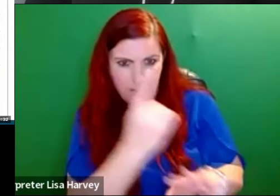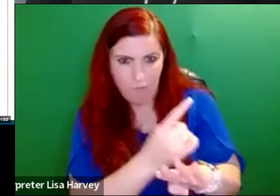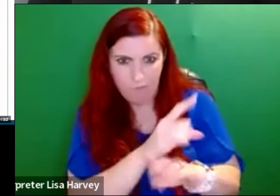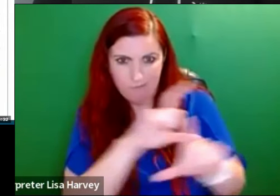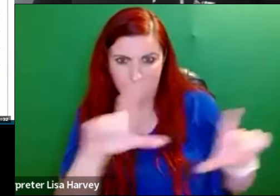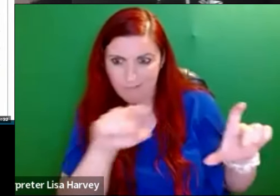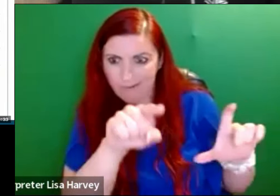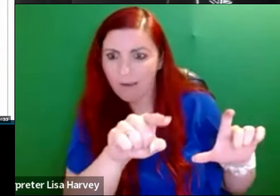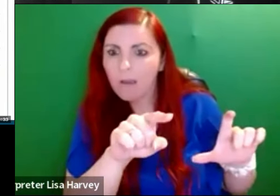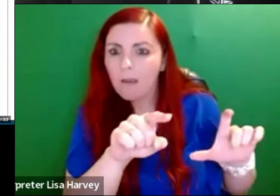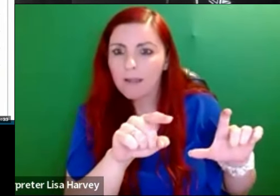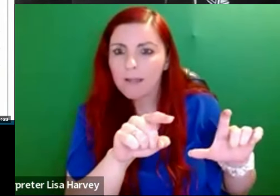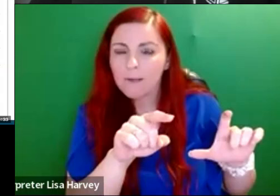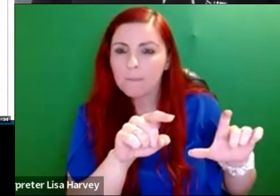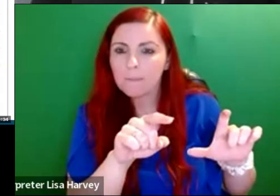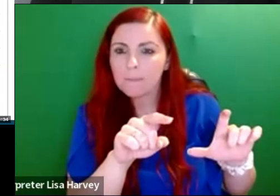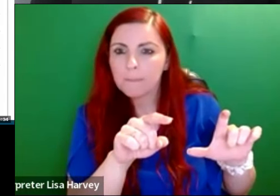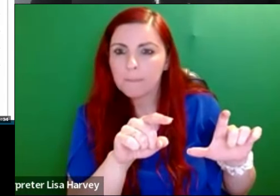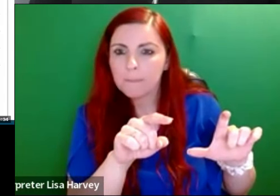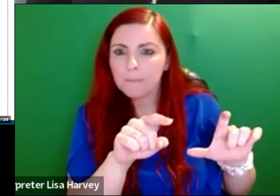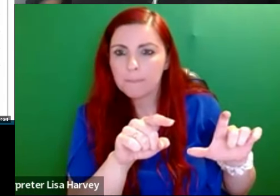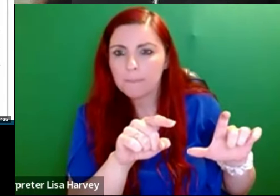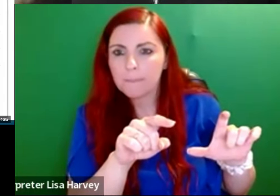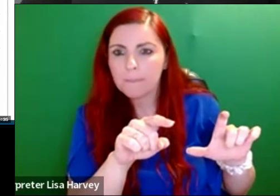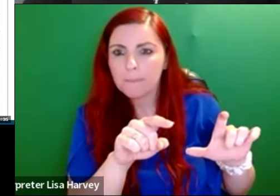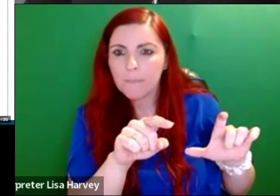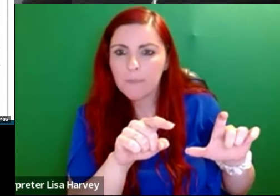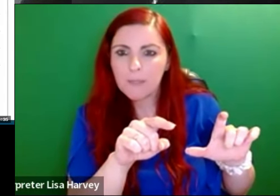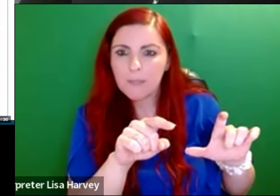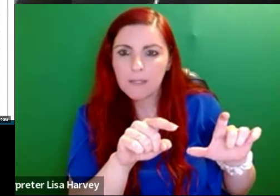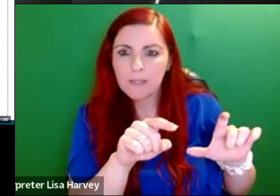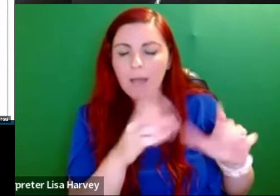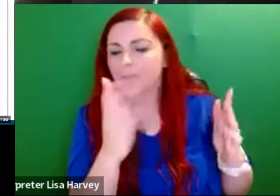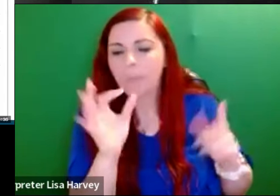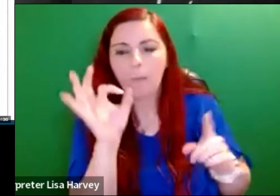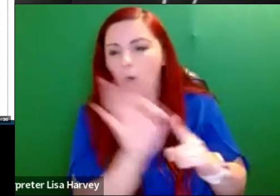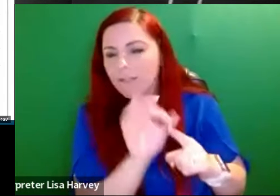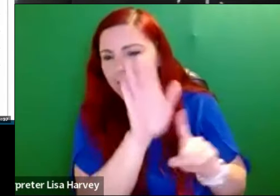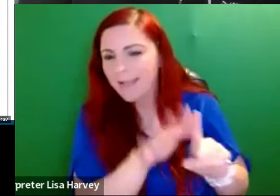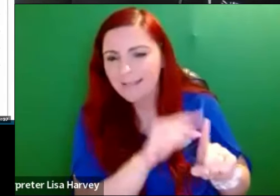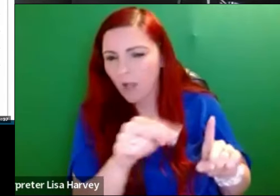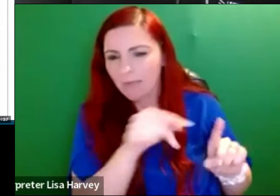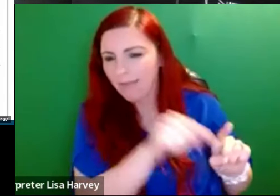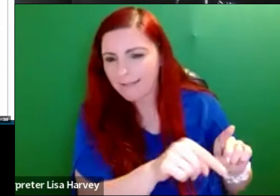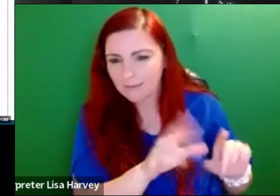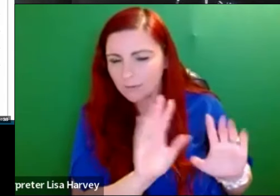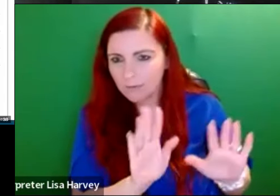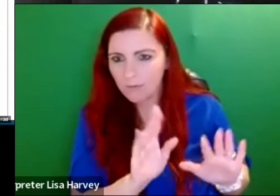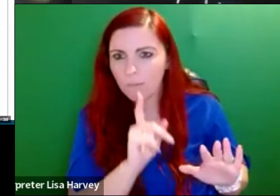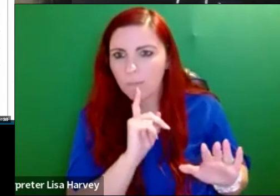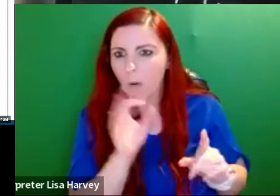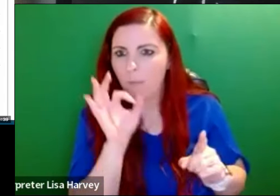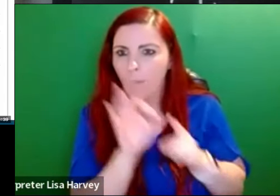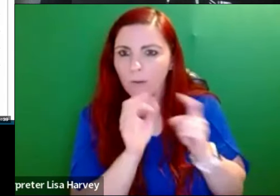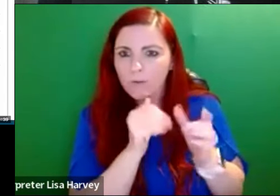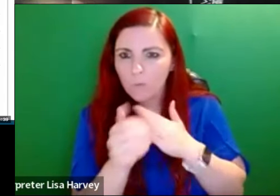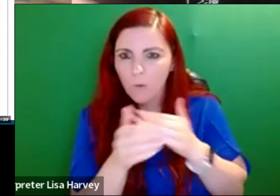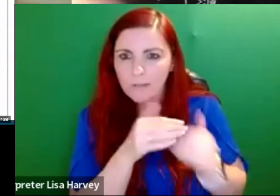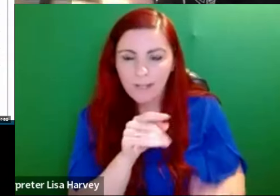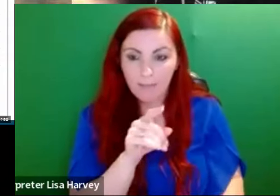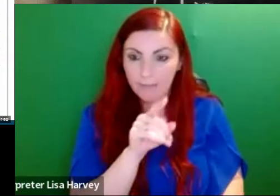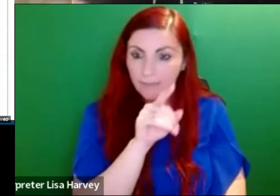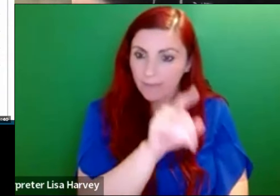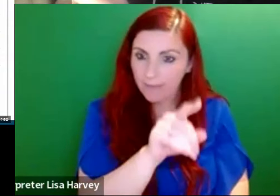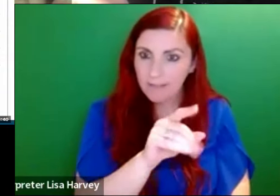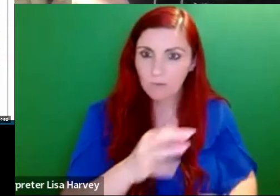So as interesting as that is, it's not the point of this slide. The point I'm trying to make here is that these grammatical categories can